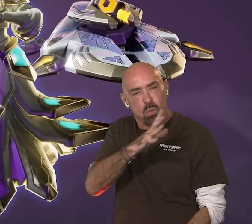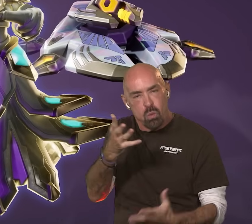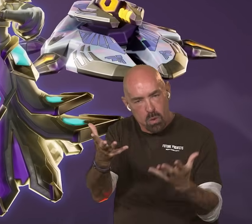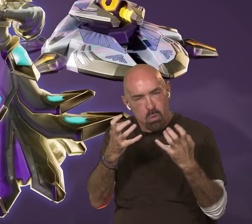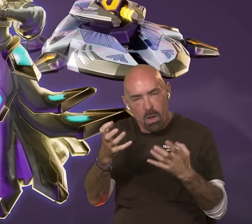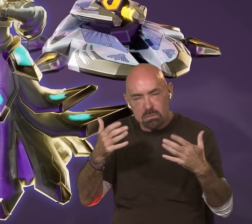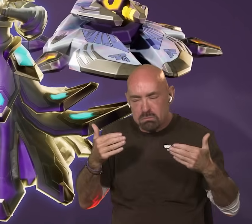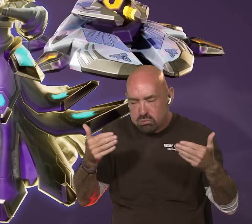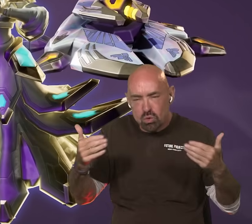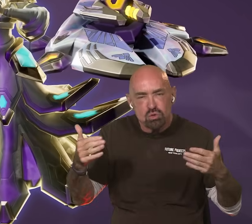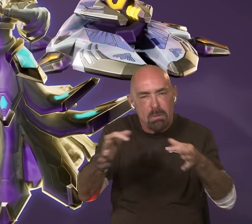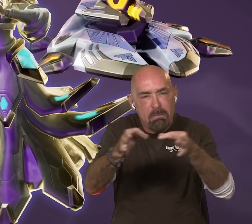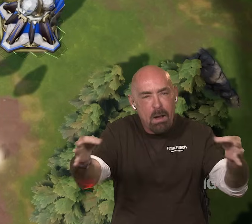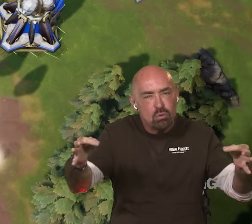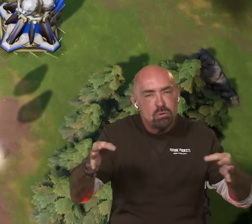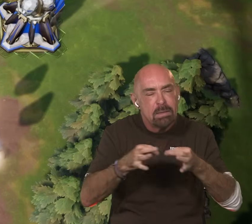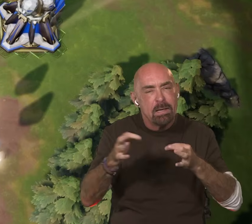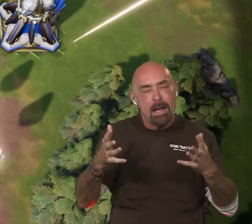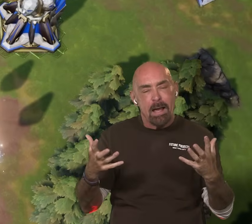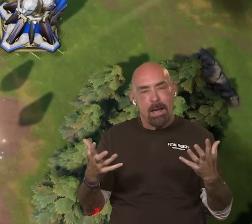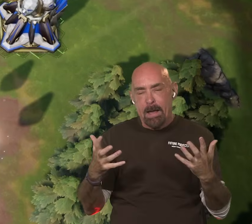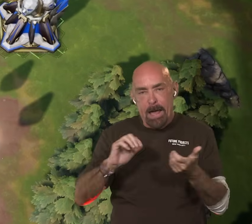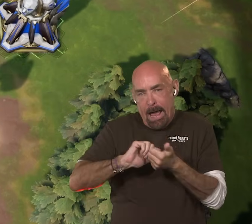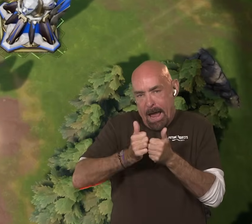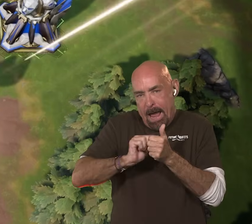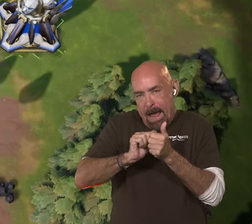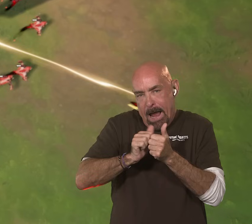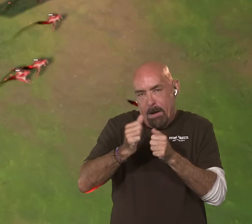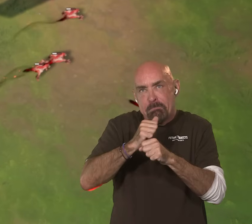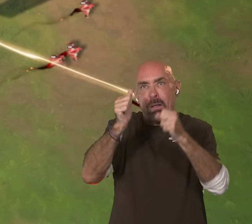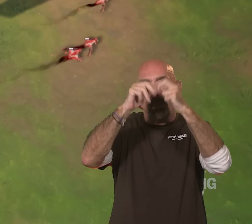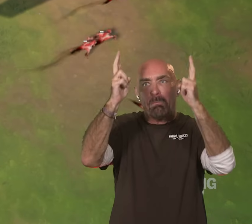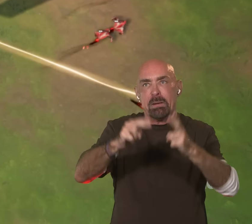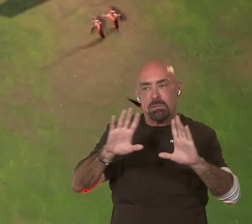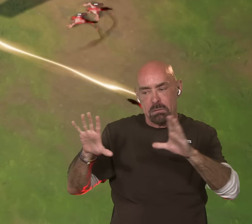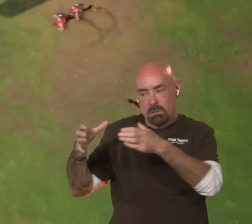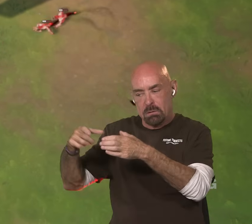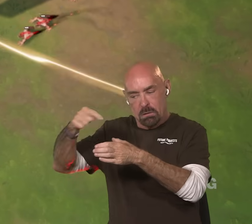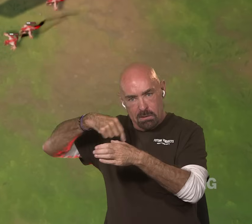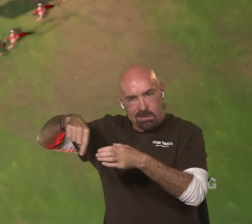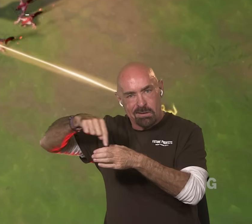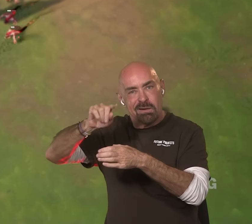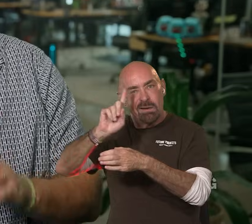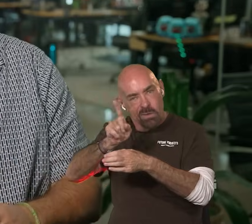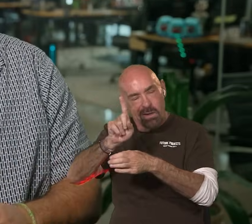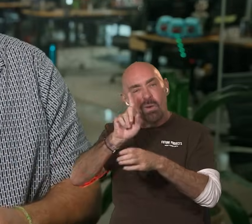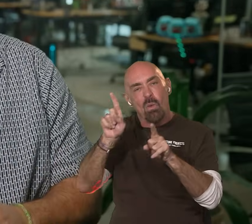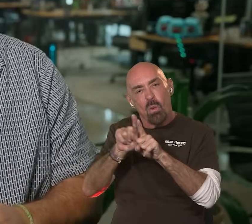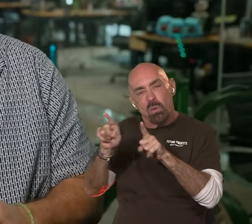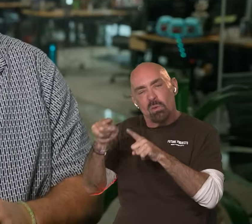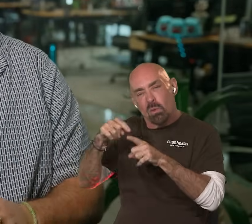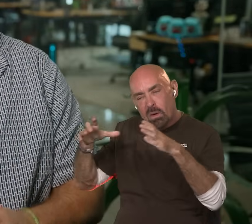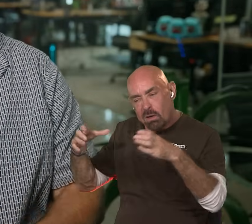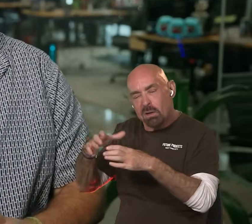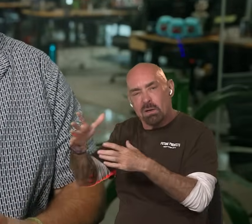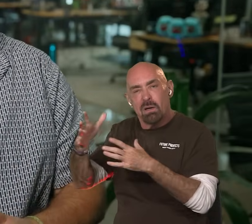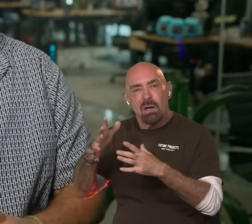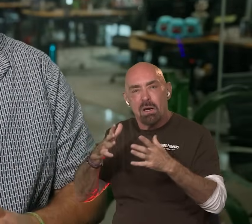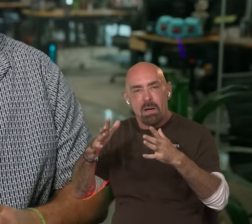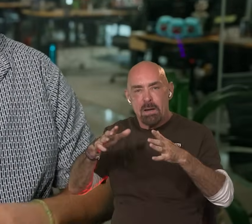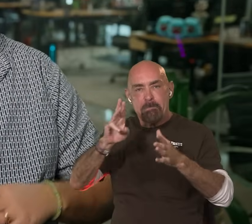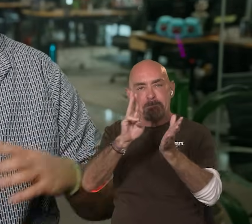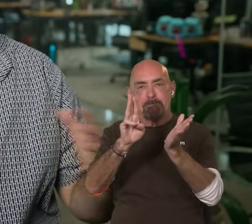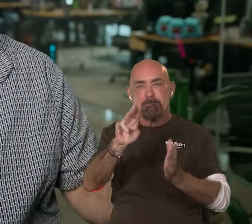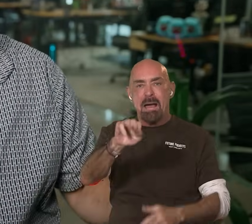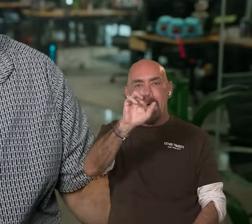wanted to push a lot of boundaries. And we thought, how can we make a building-focused faction? And also a faction that